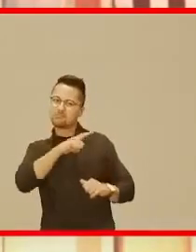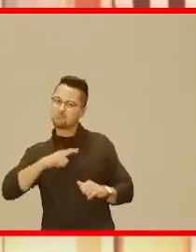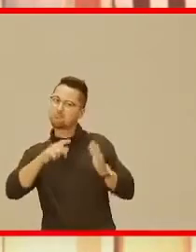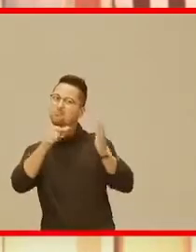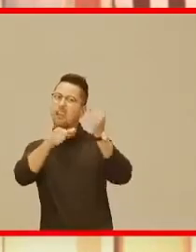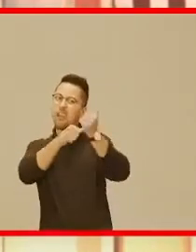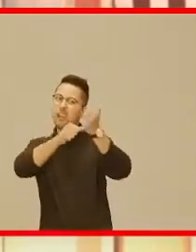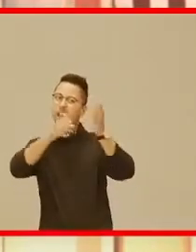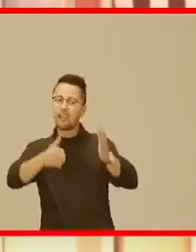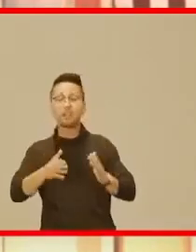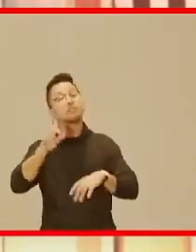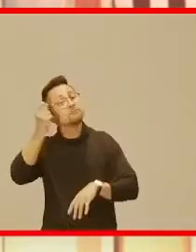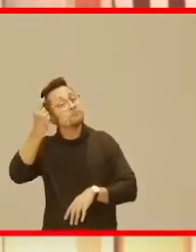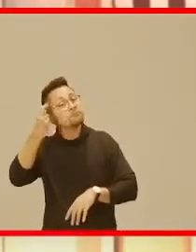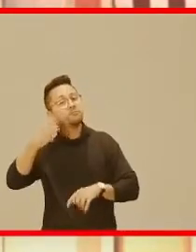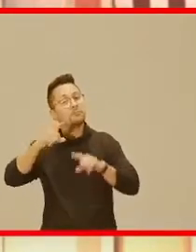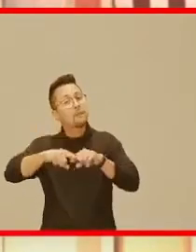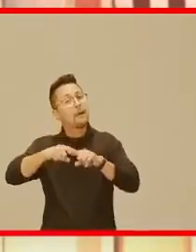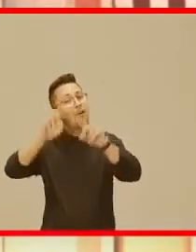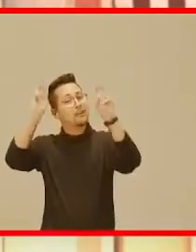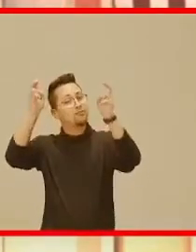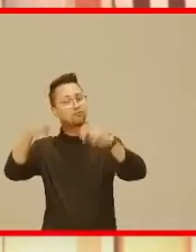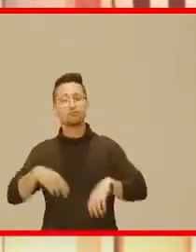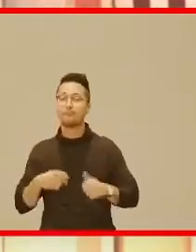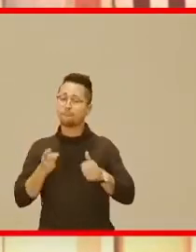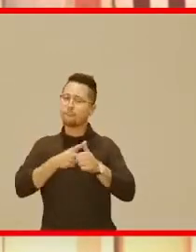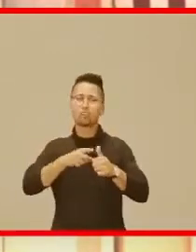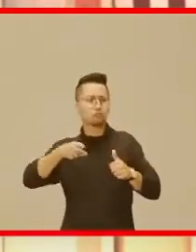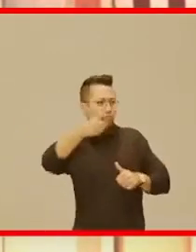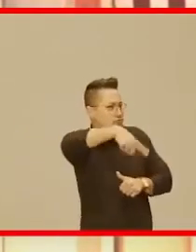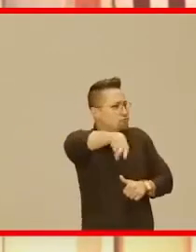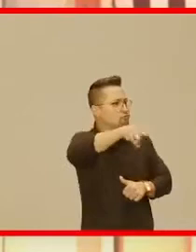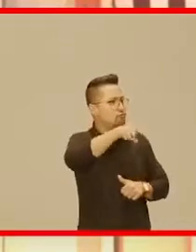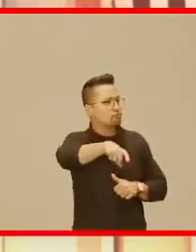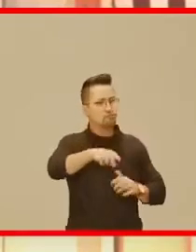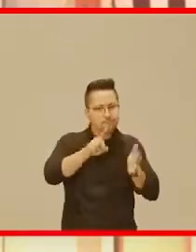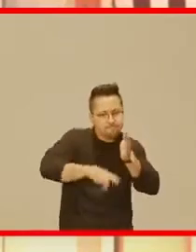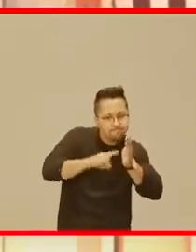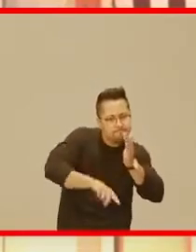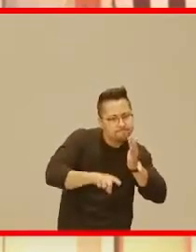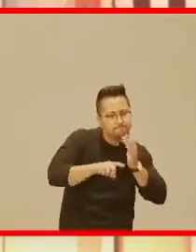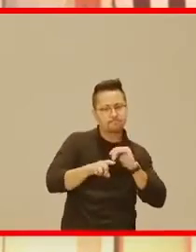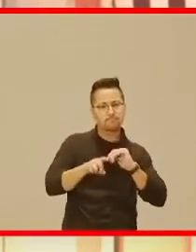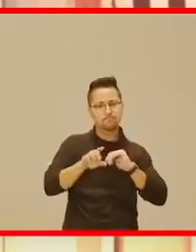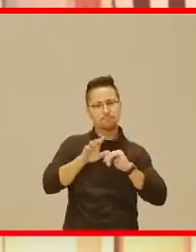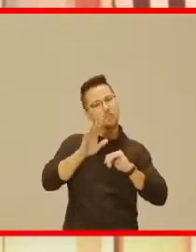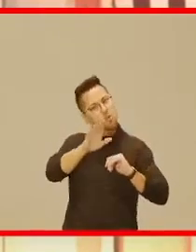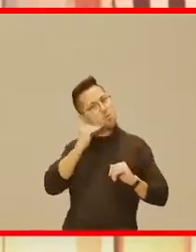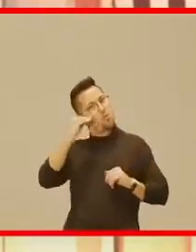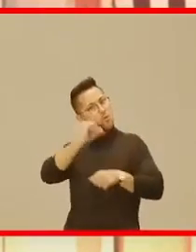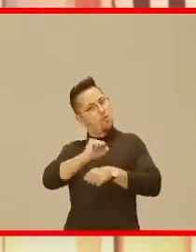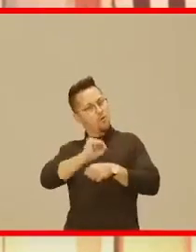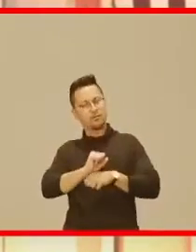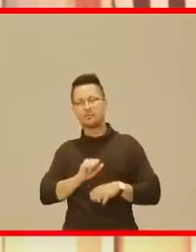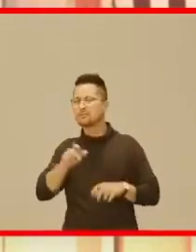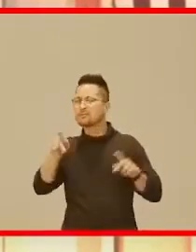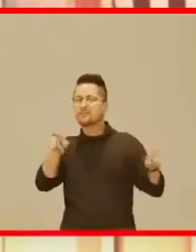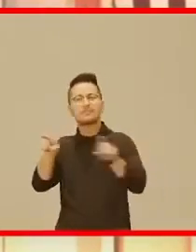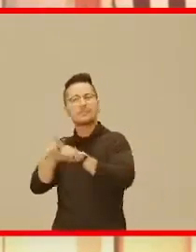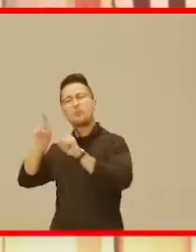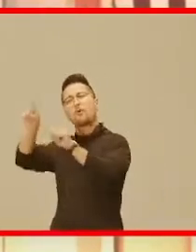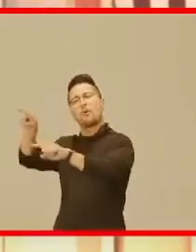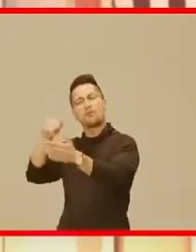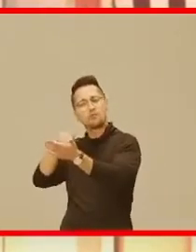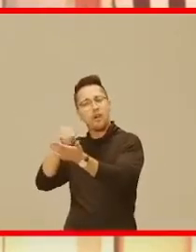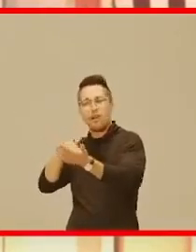what type of issue it is, first of all, do your homework. That's really important because these guys, it's like seeing a doctor that you're not going to have a lot of